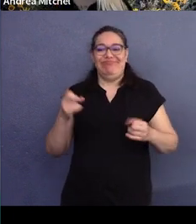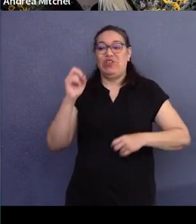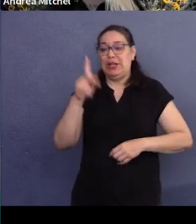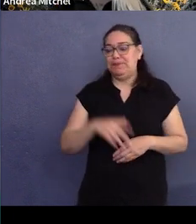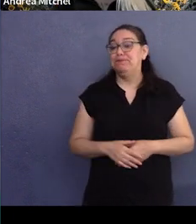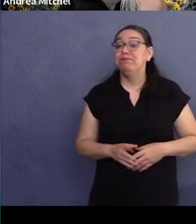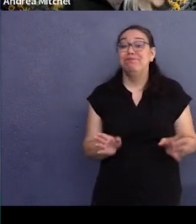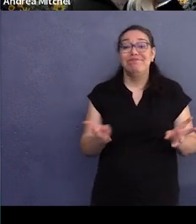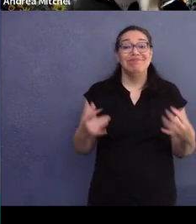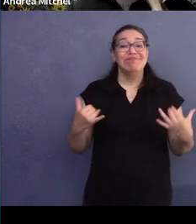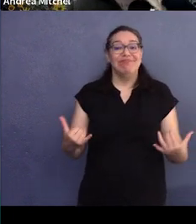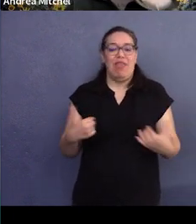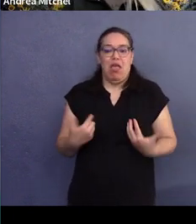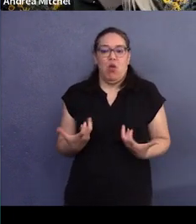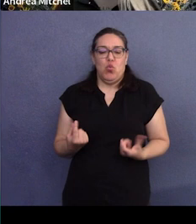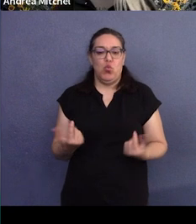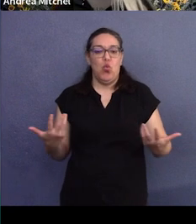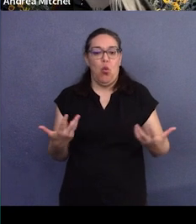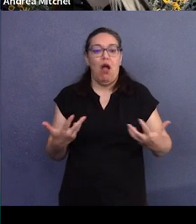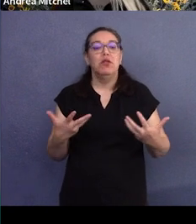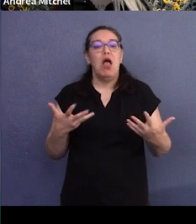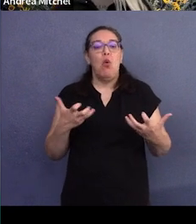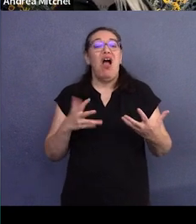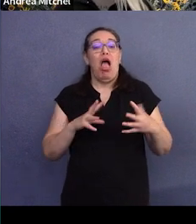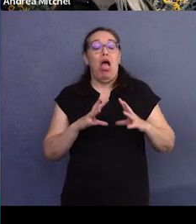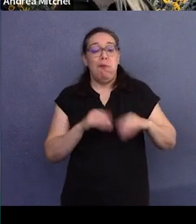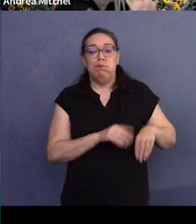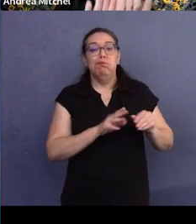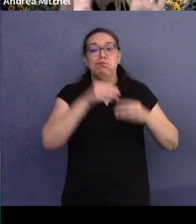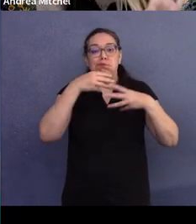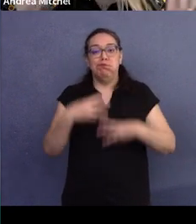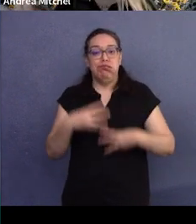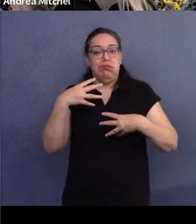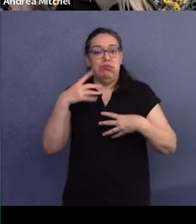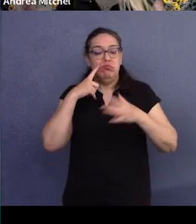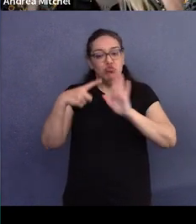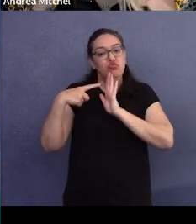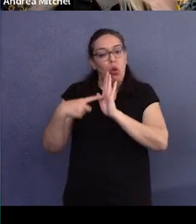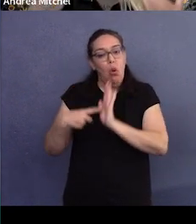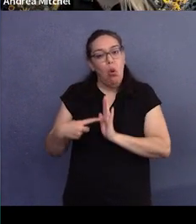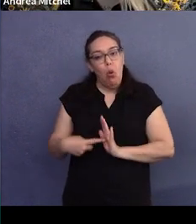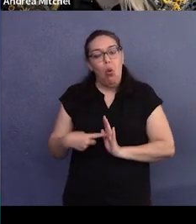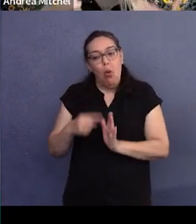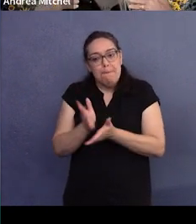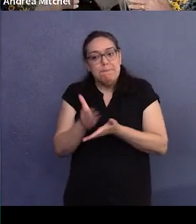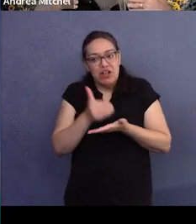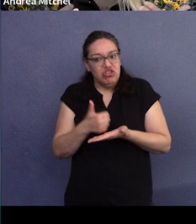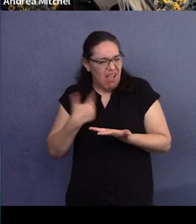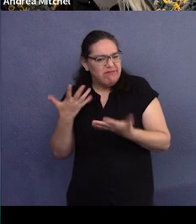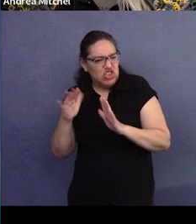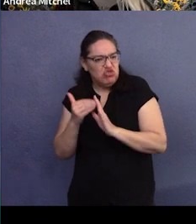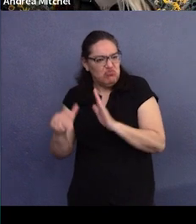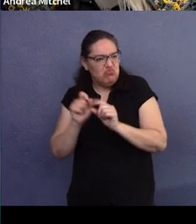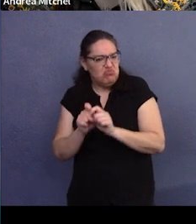We're at a point now where what I want to do is pull up the budget to show you some budget samples that I've sent to you, so you'll know how